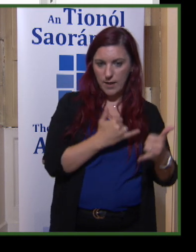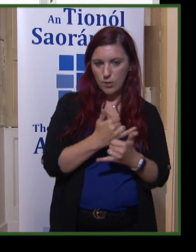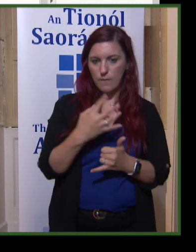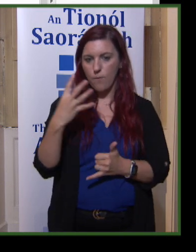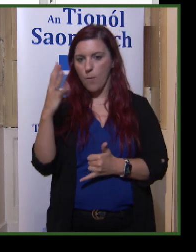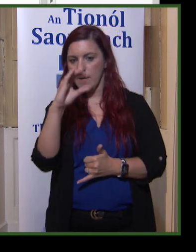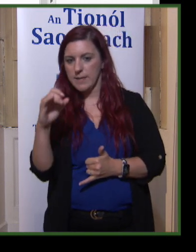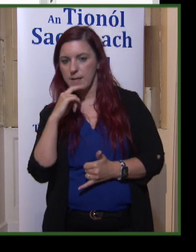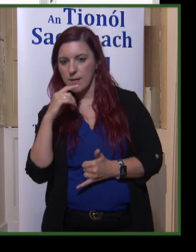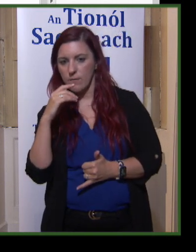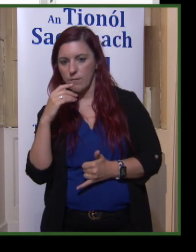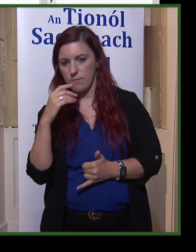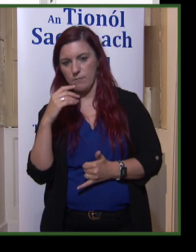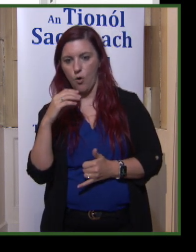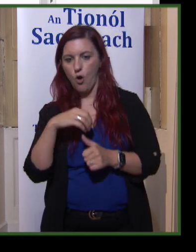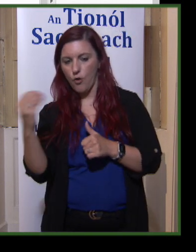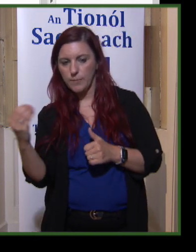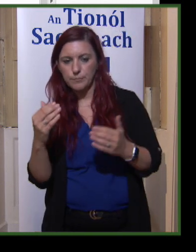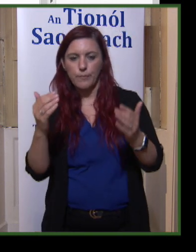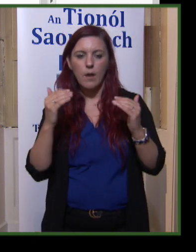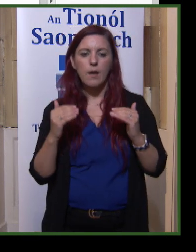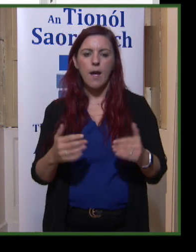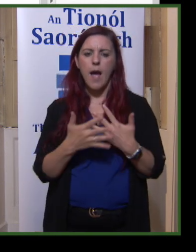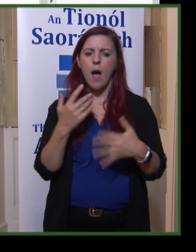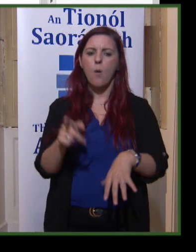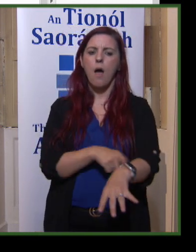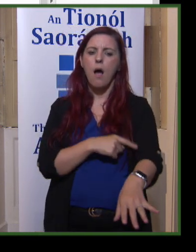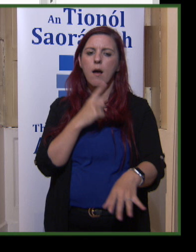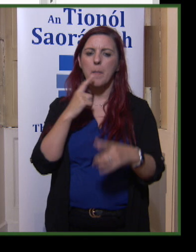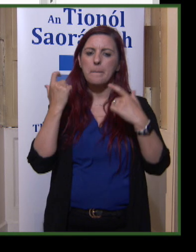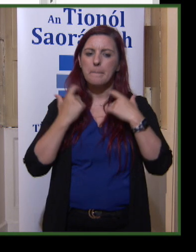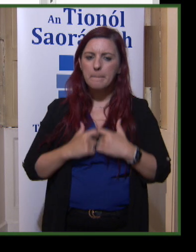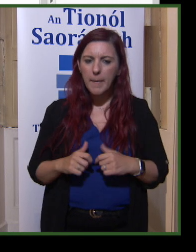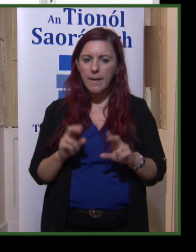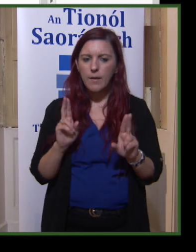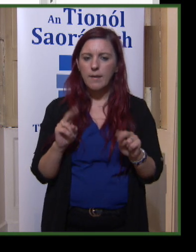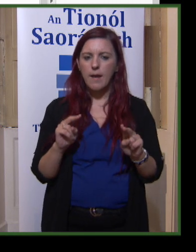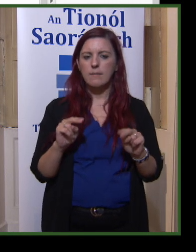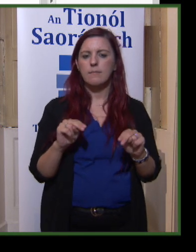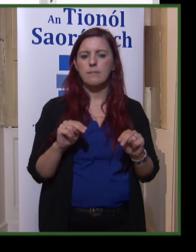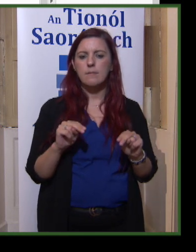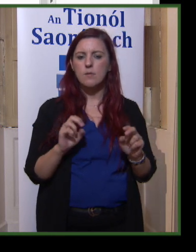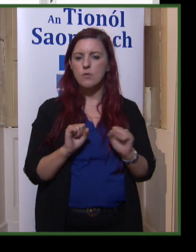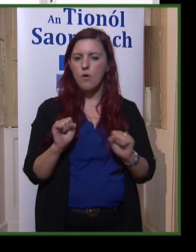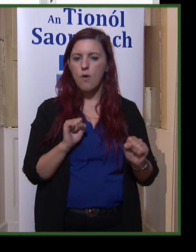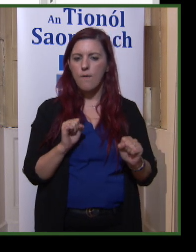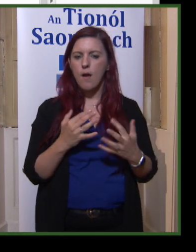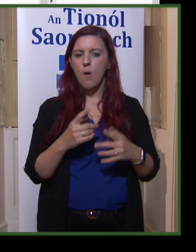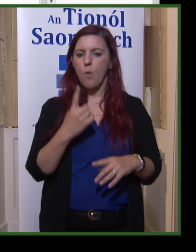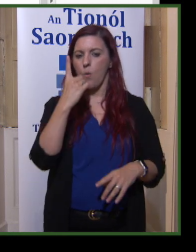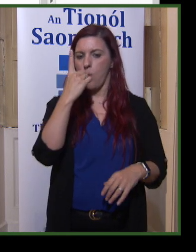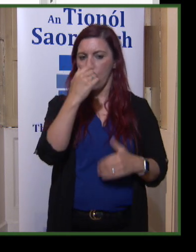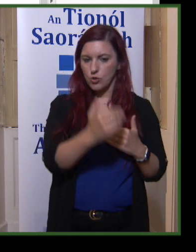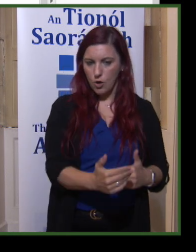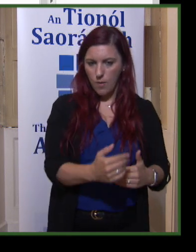I don't know. In terms of how long can the mayor serve, 84%